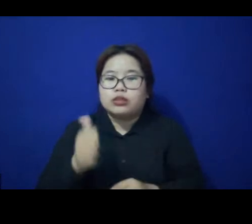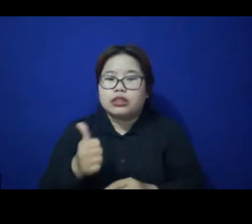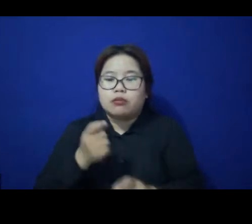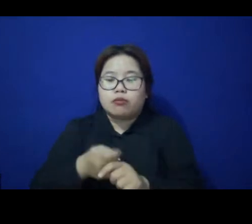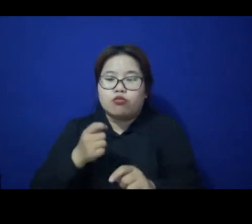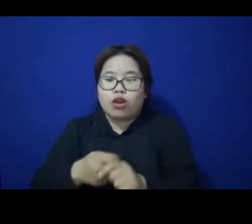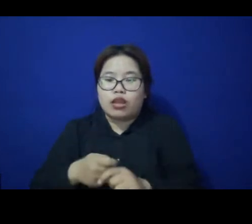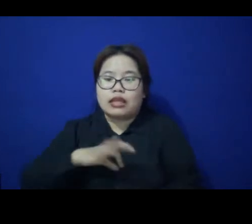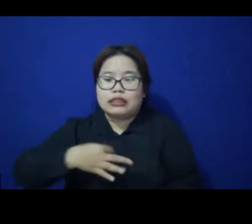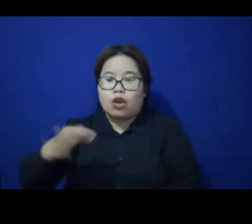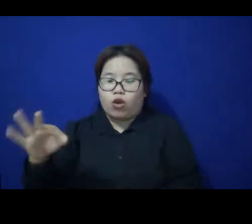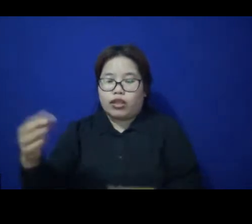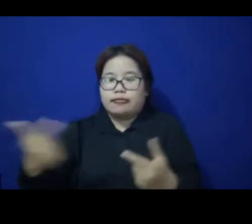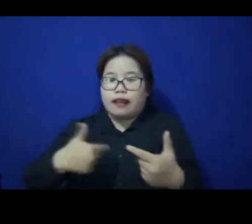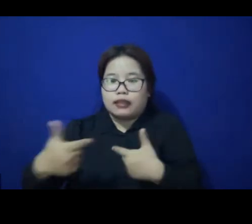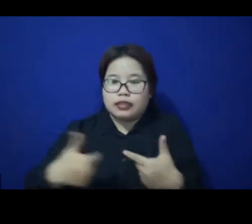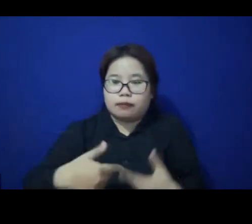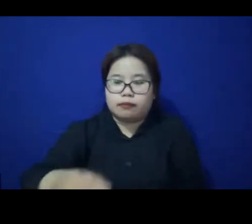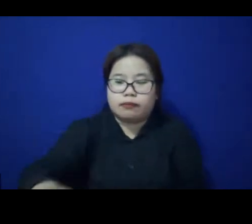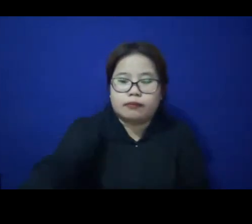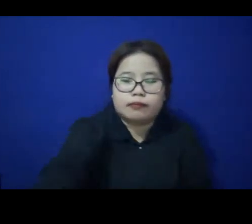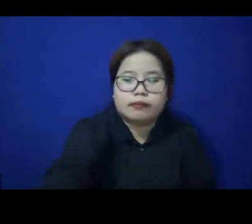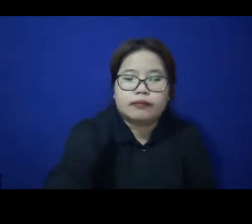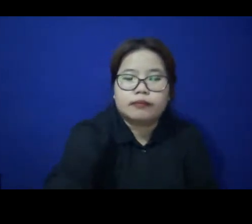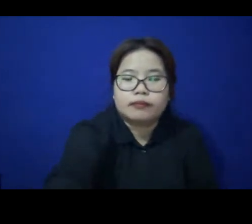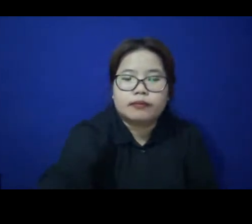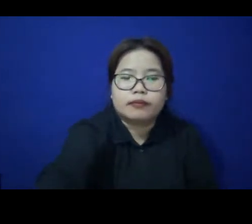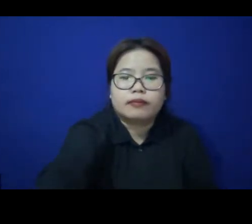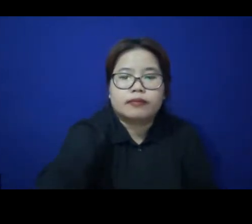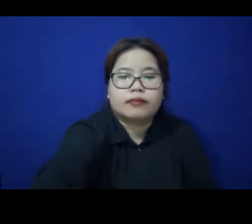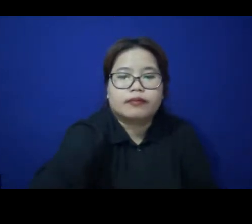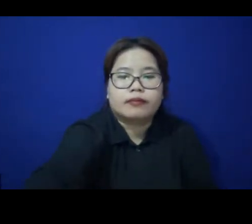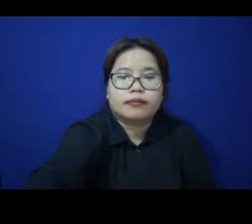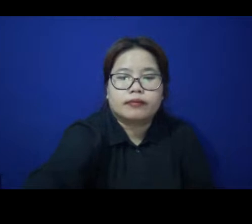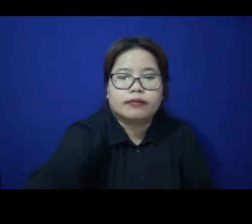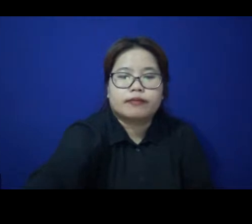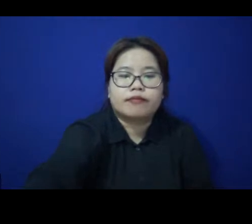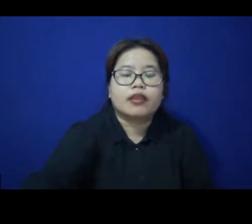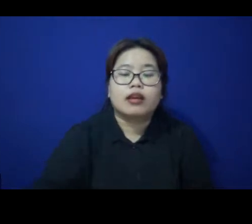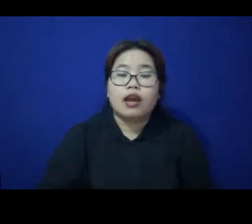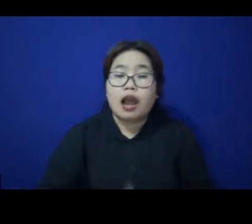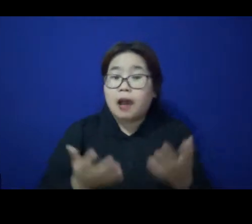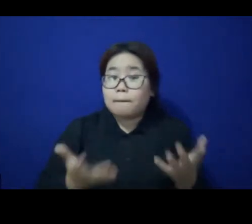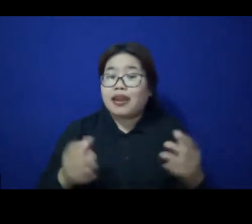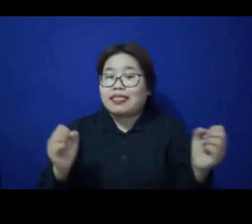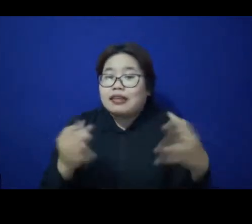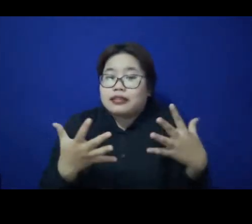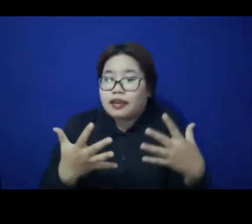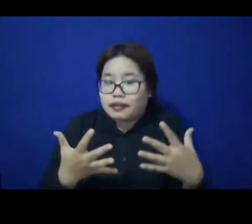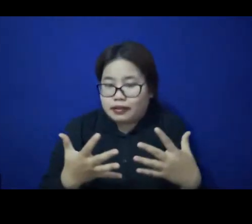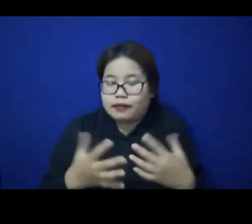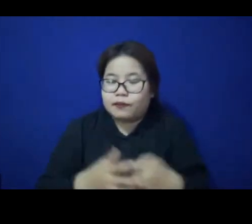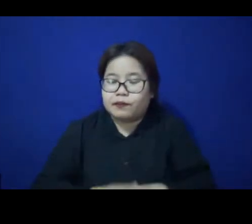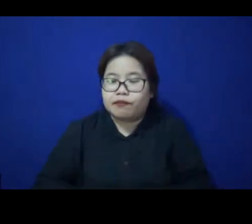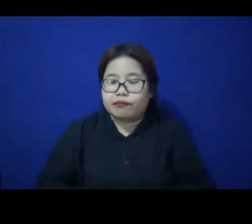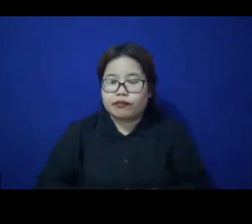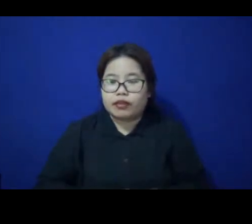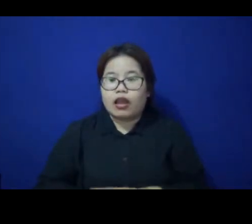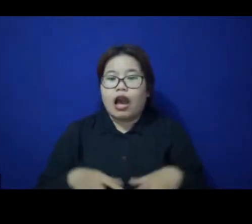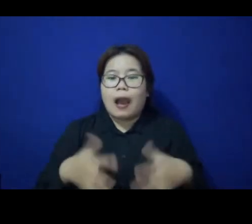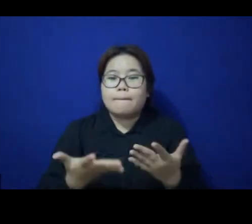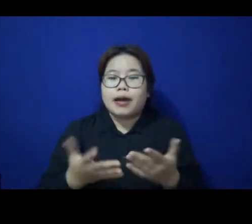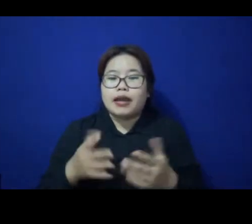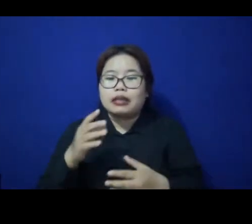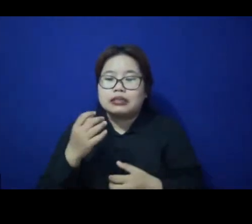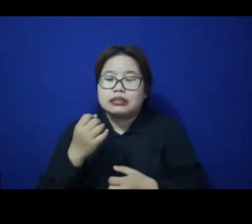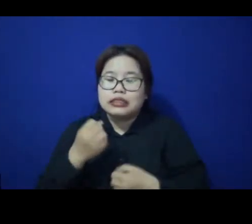So what was happening? What was breaking down? First of all, this